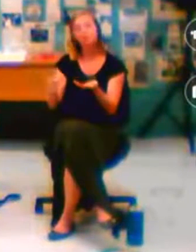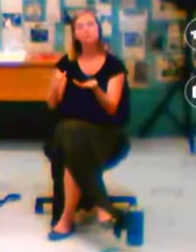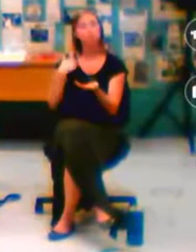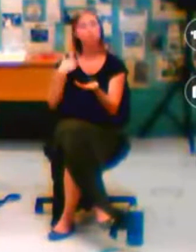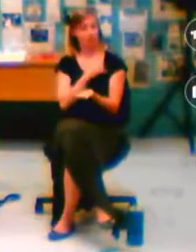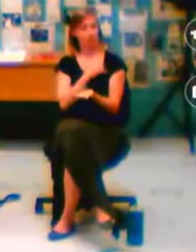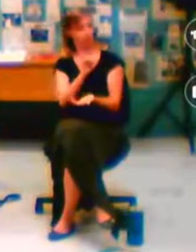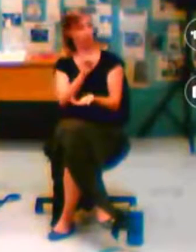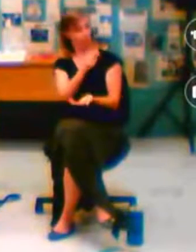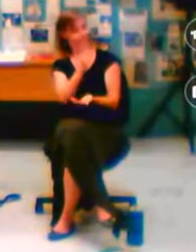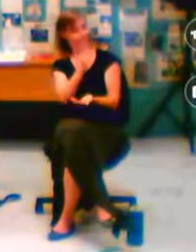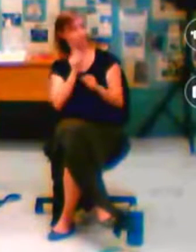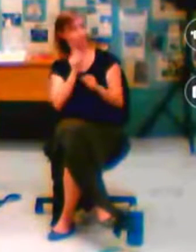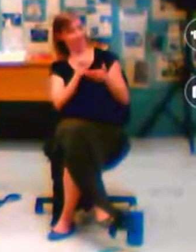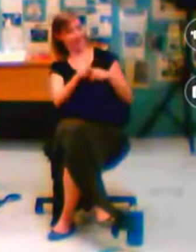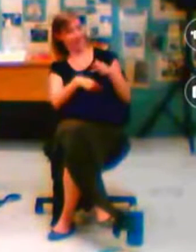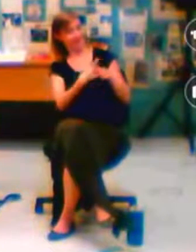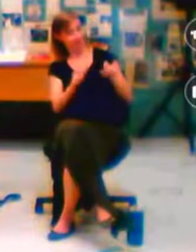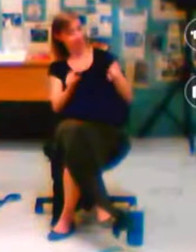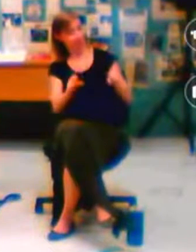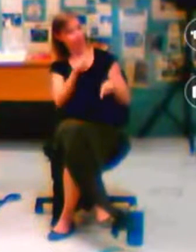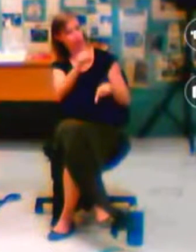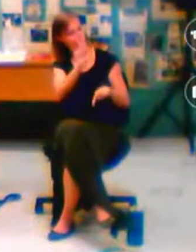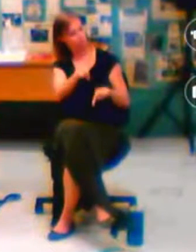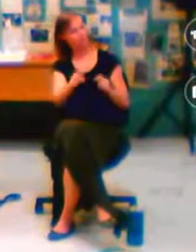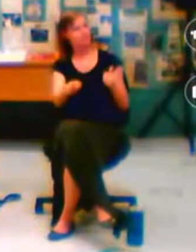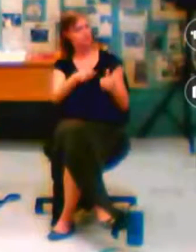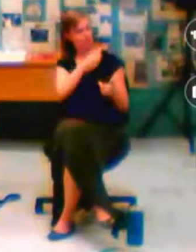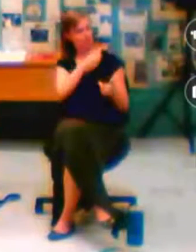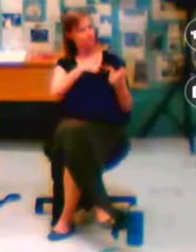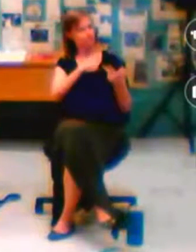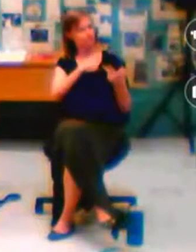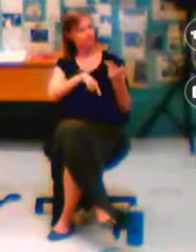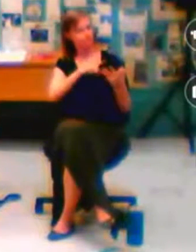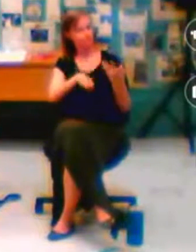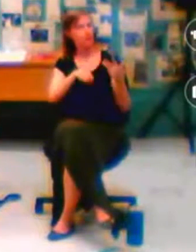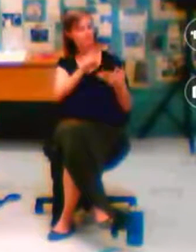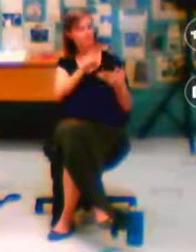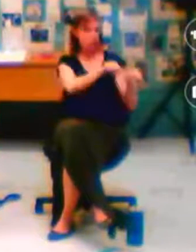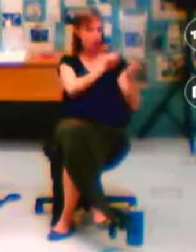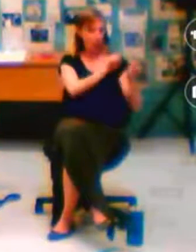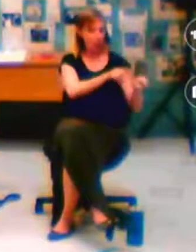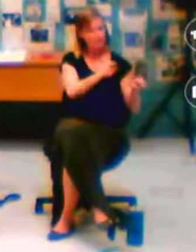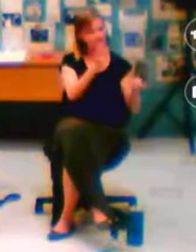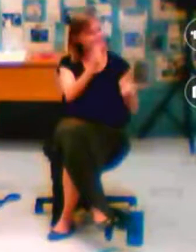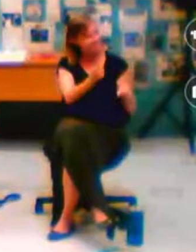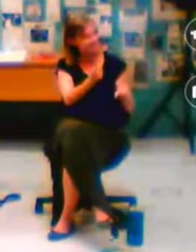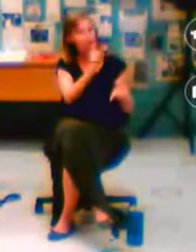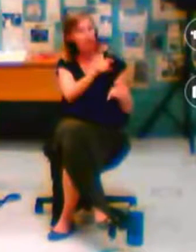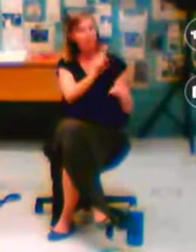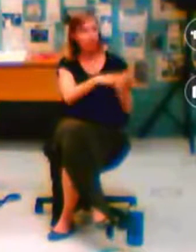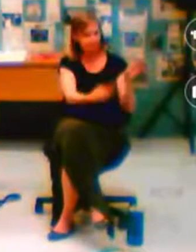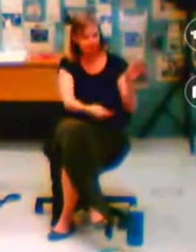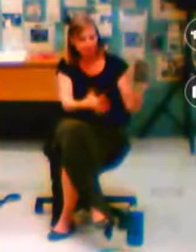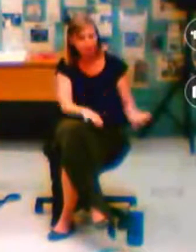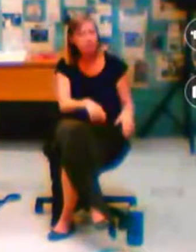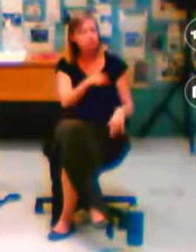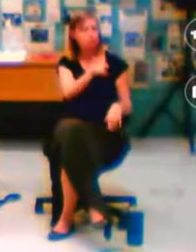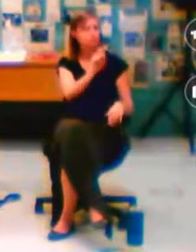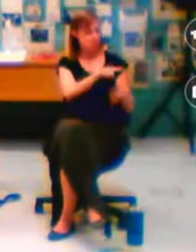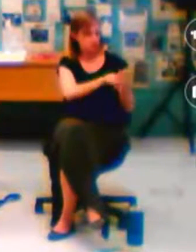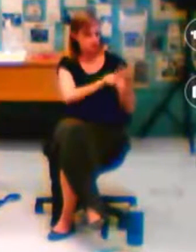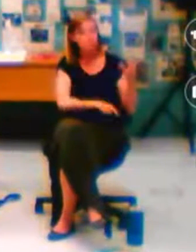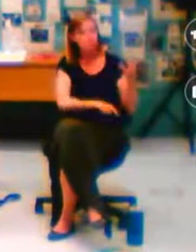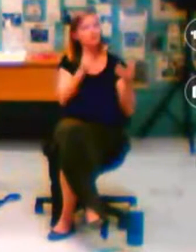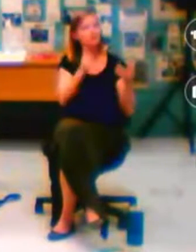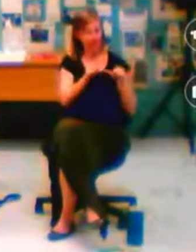system. And unfortunately, we take this hatchet approach to it, which is what people hate about government healthcare, where we say, oh, well, now